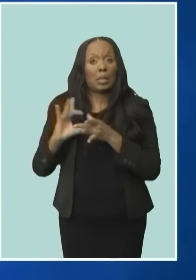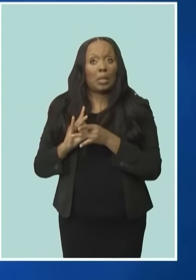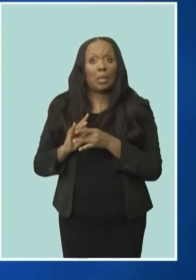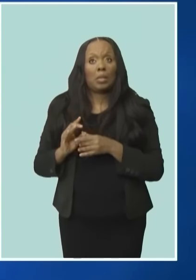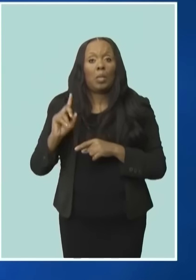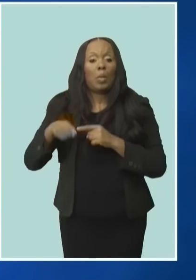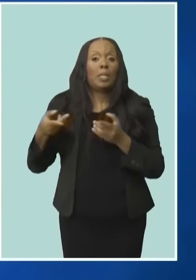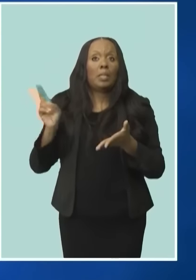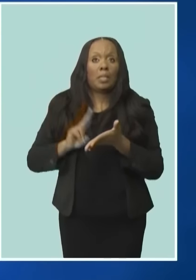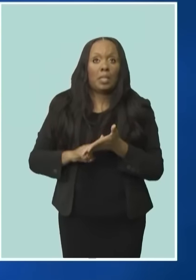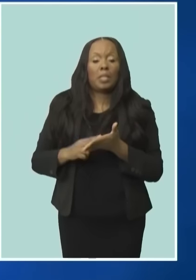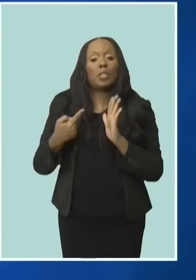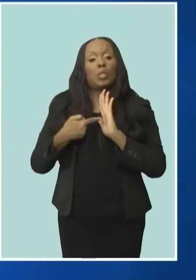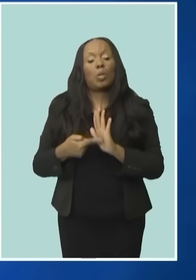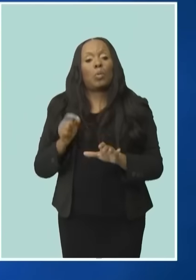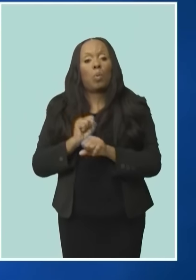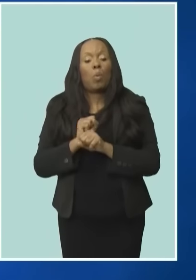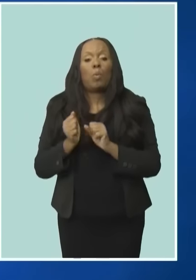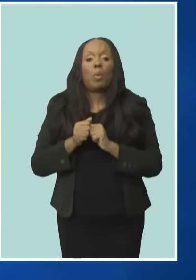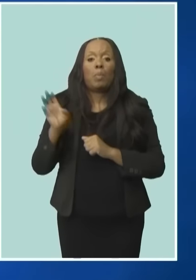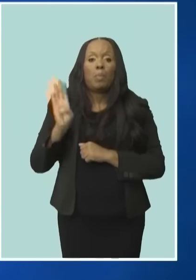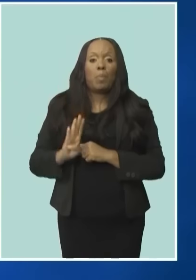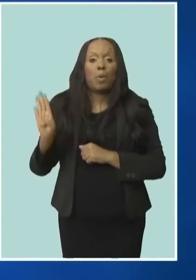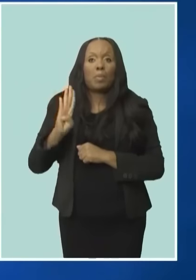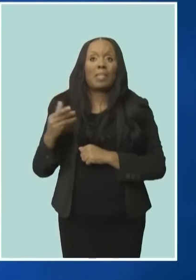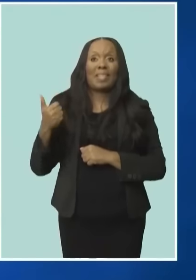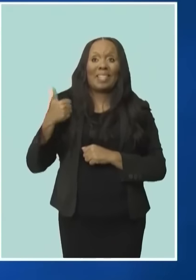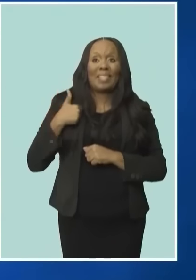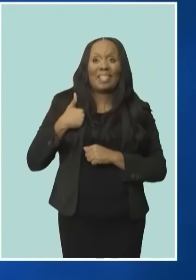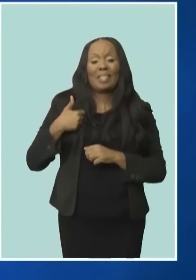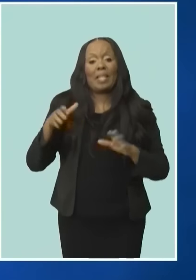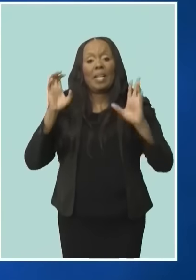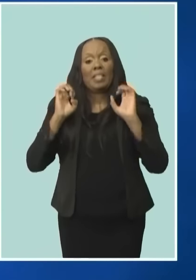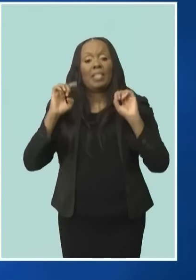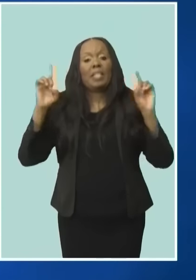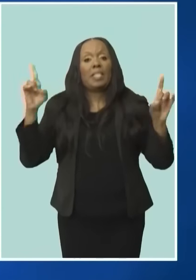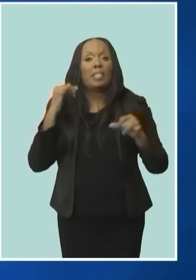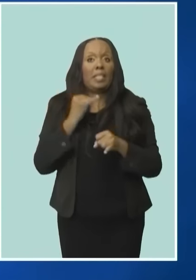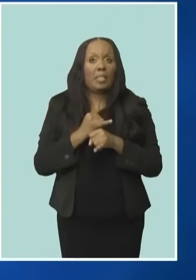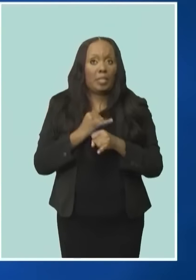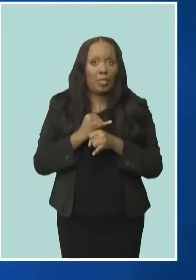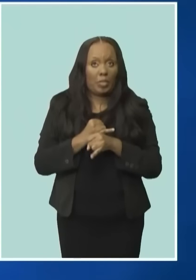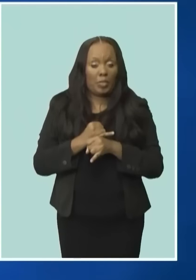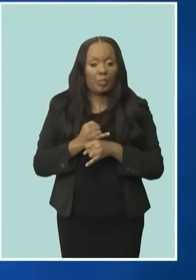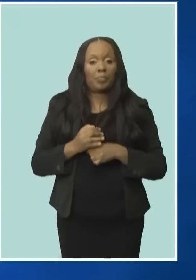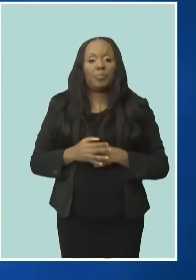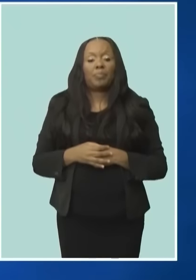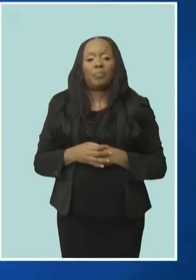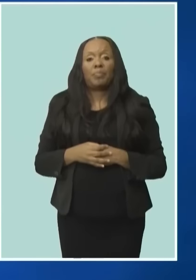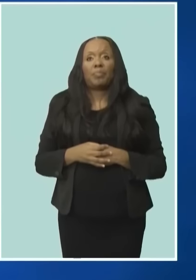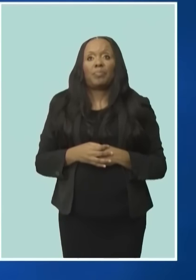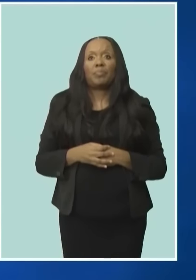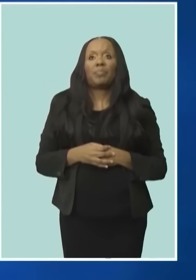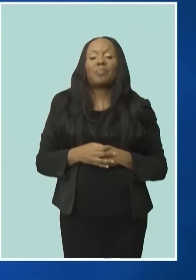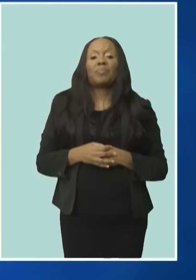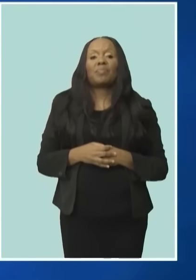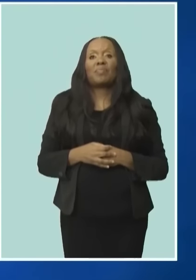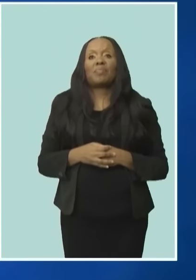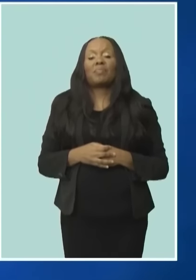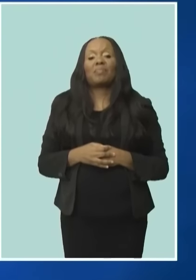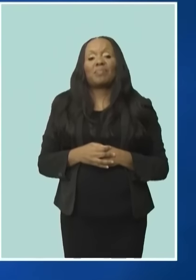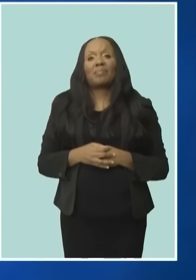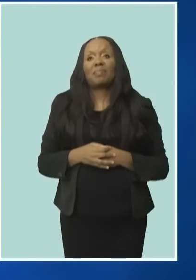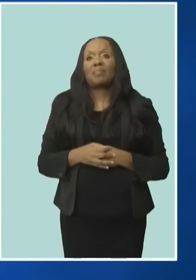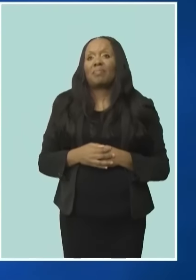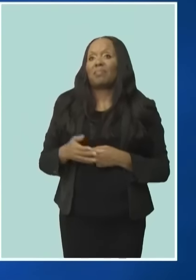that had already been done between Barbados and the Canadian Educational Institution. Speaking on behalf of everyone involved